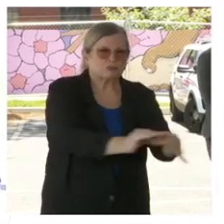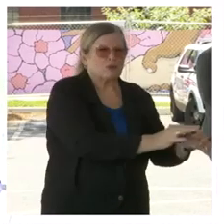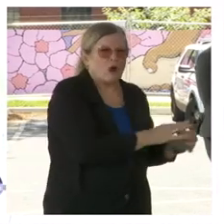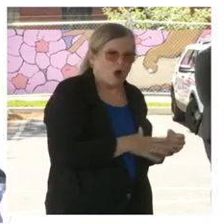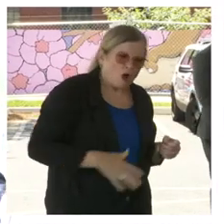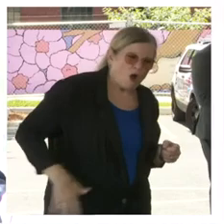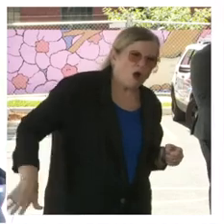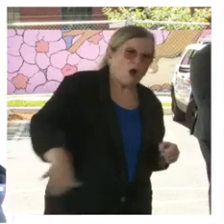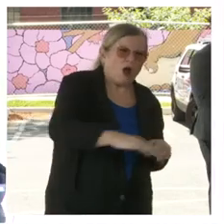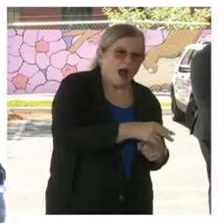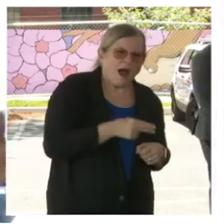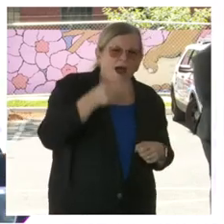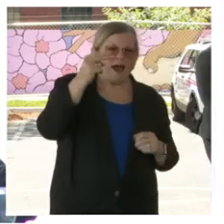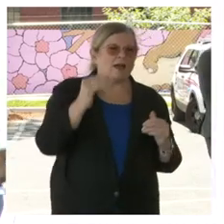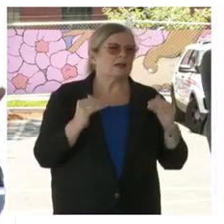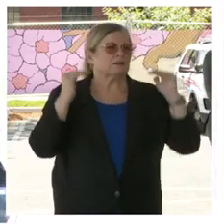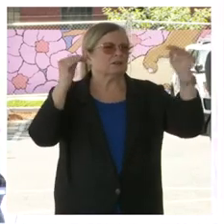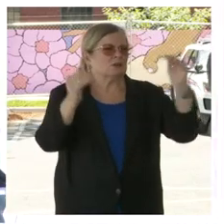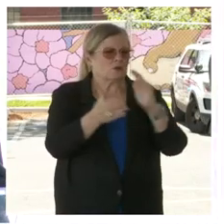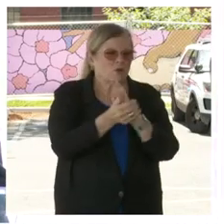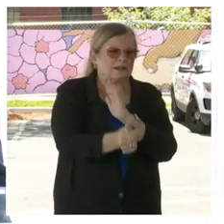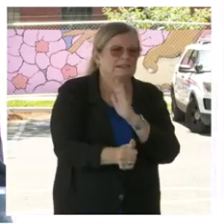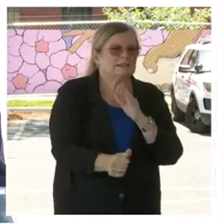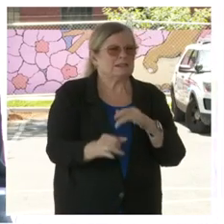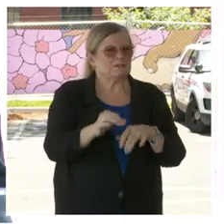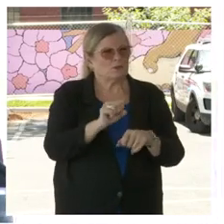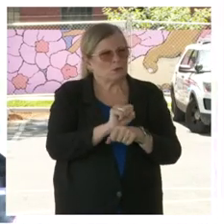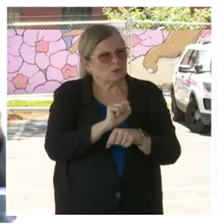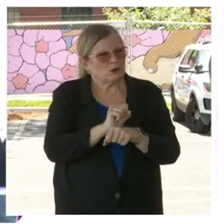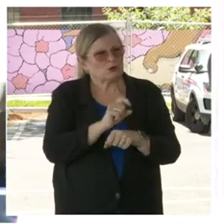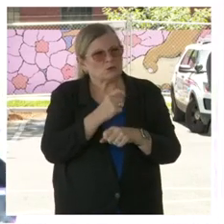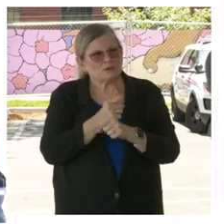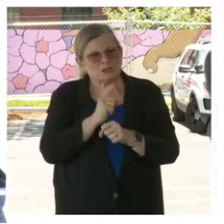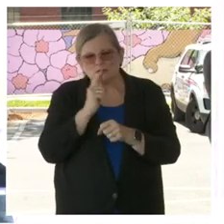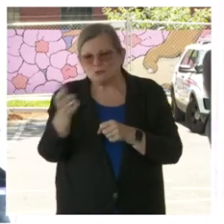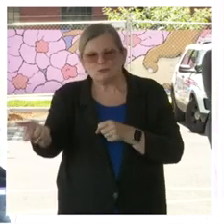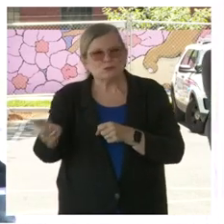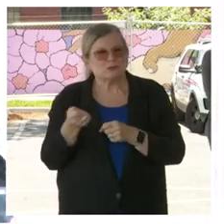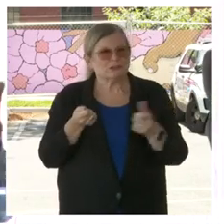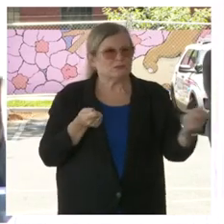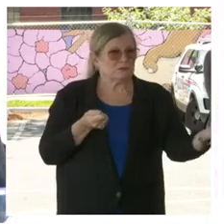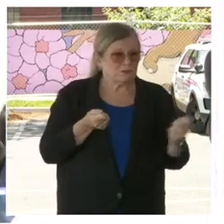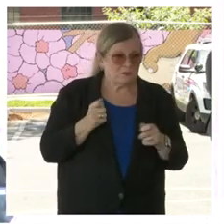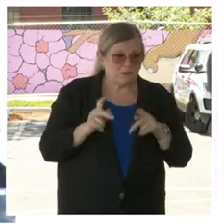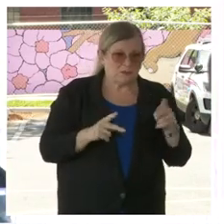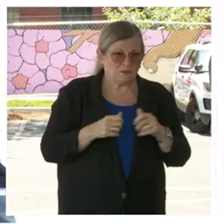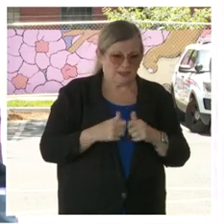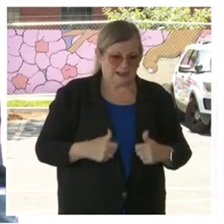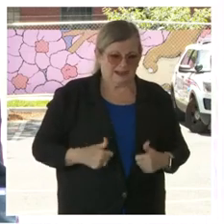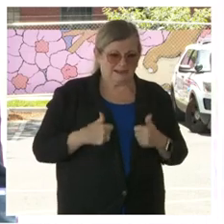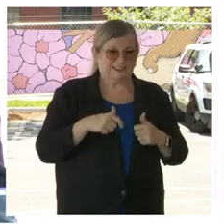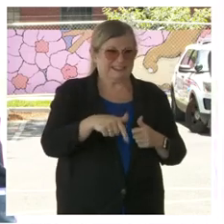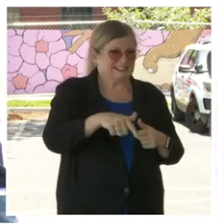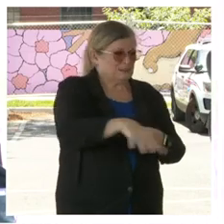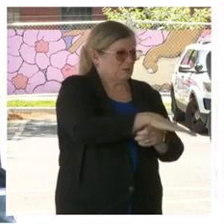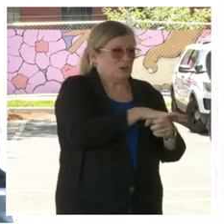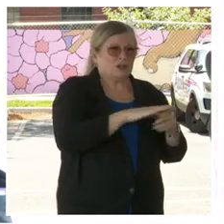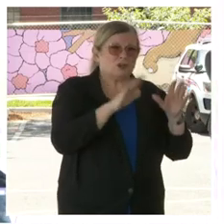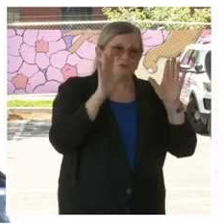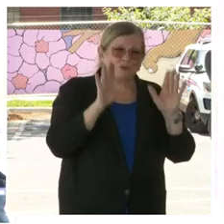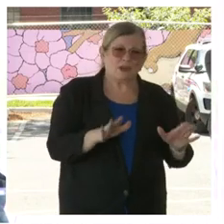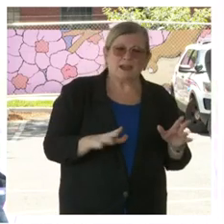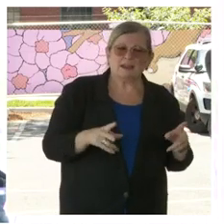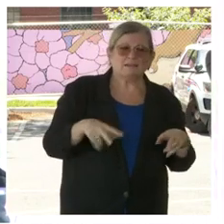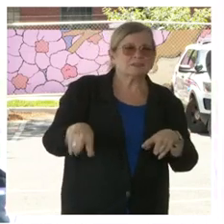the highest architecture, and to bring up all that live in these communities with great design. That's something we believe in at